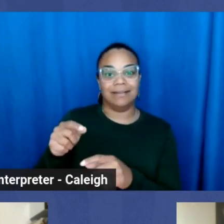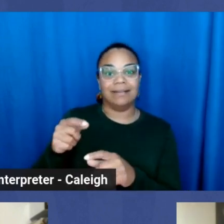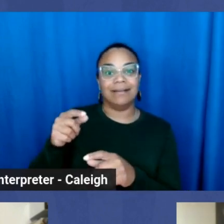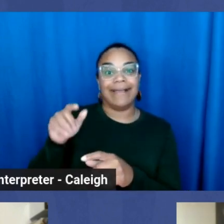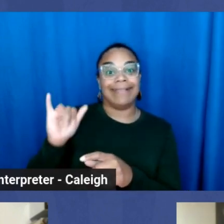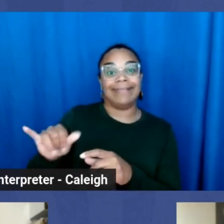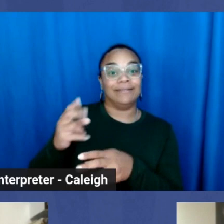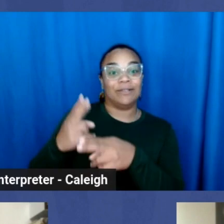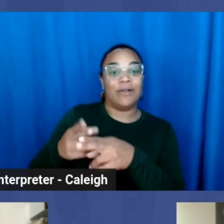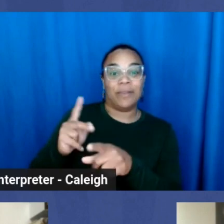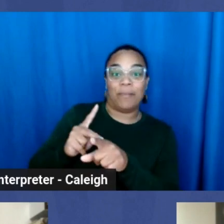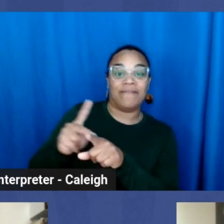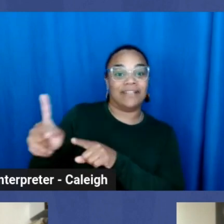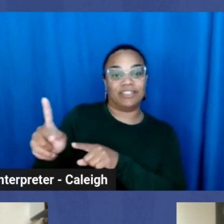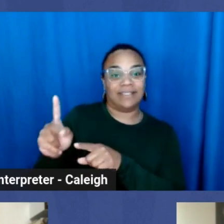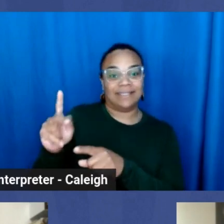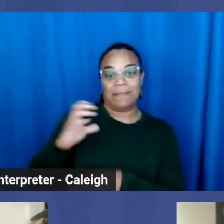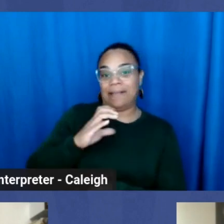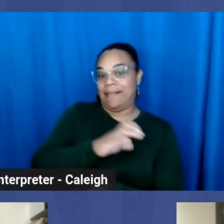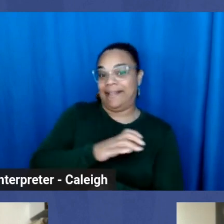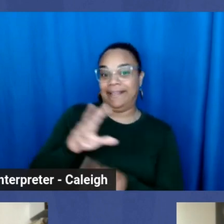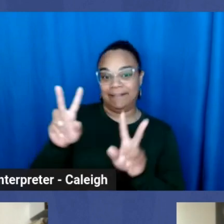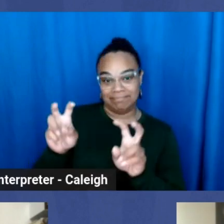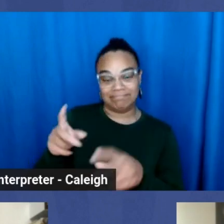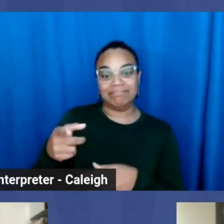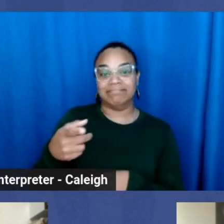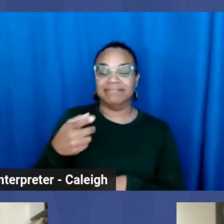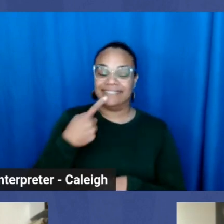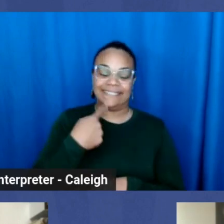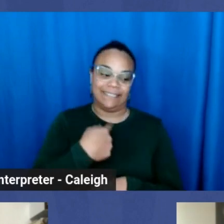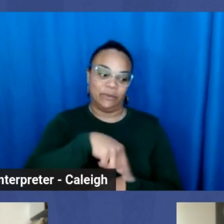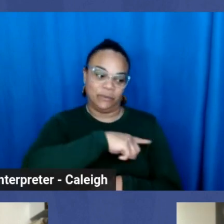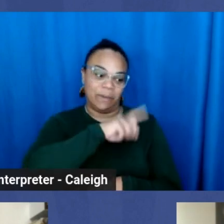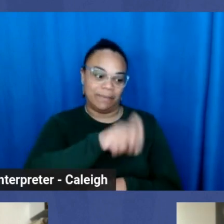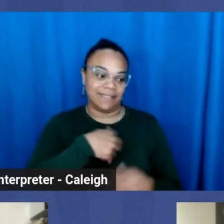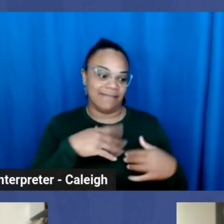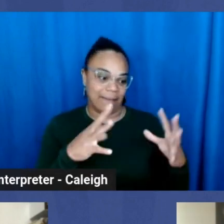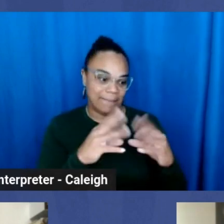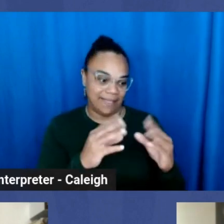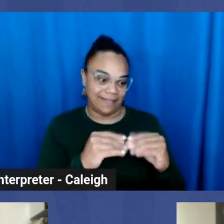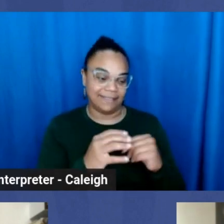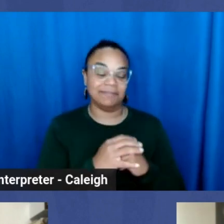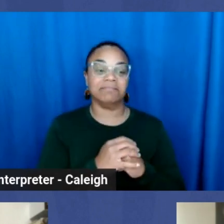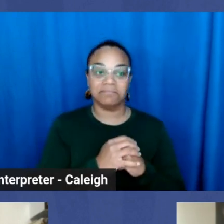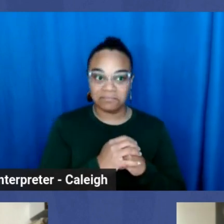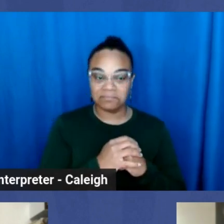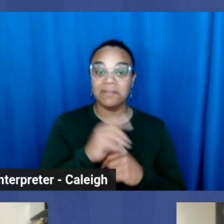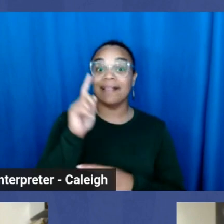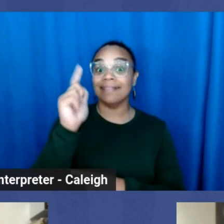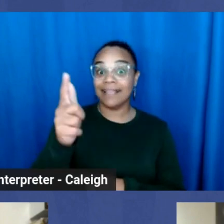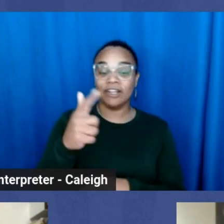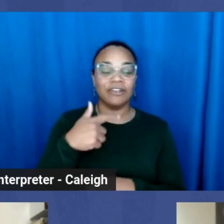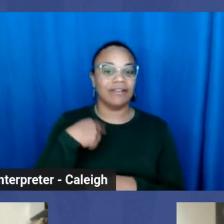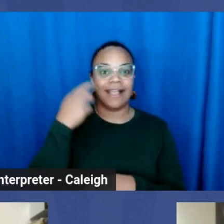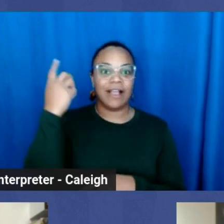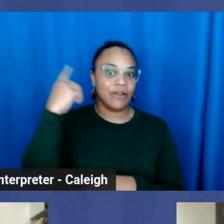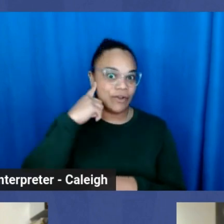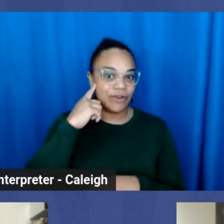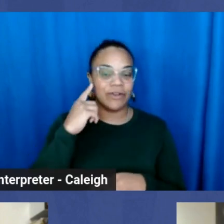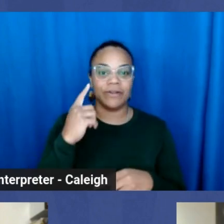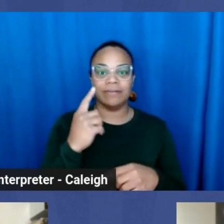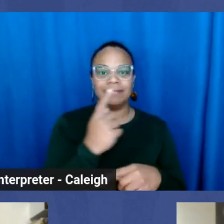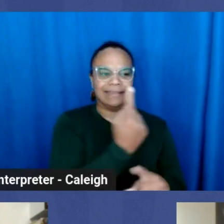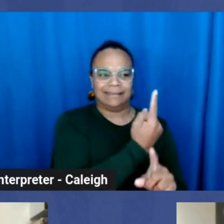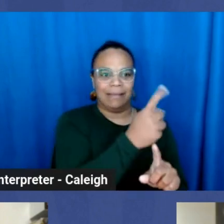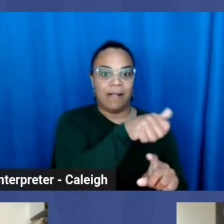committee saying that we needed to have a meeting. Later, I found out that someone anonymously